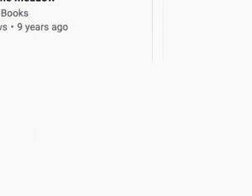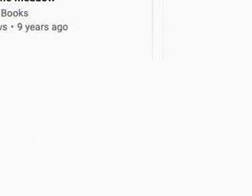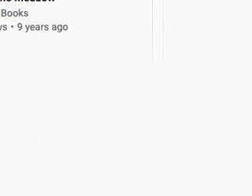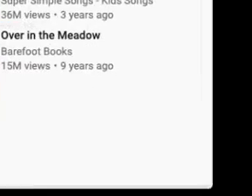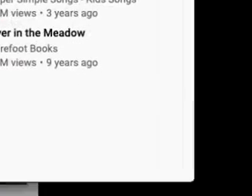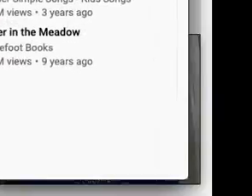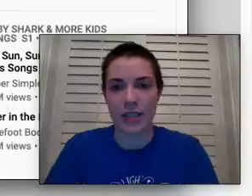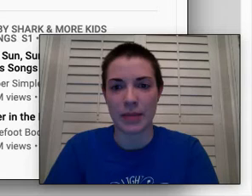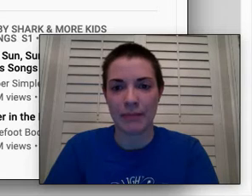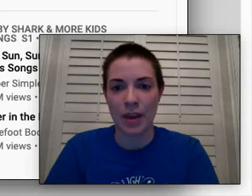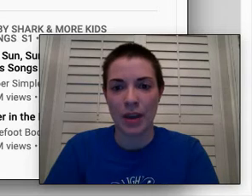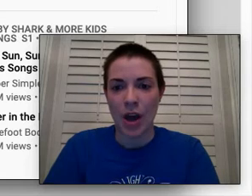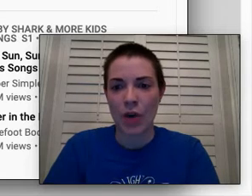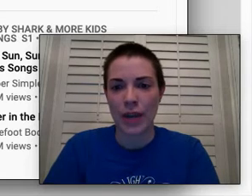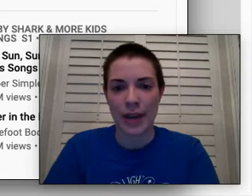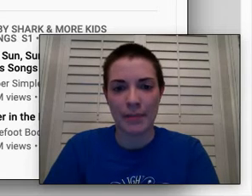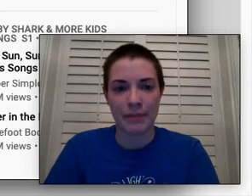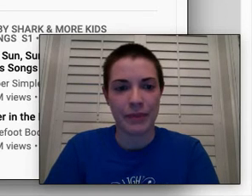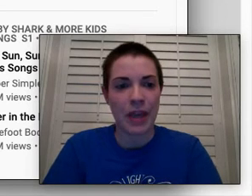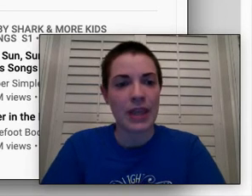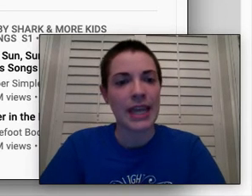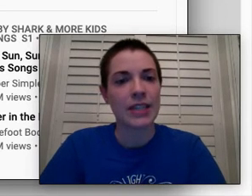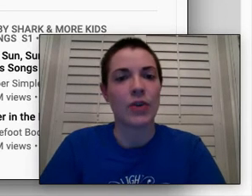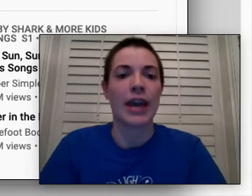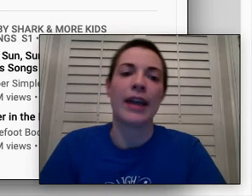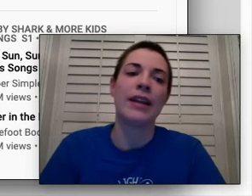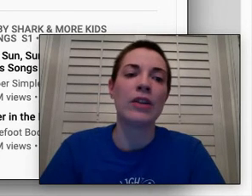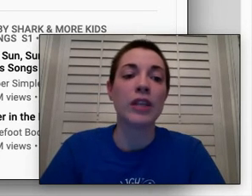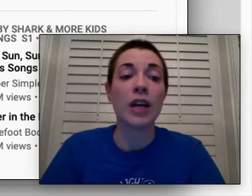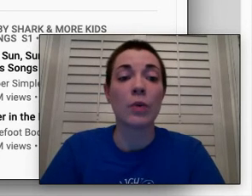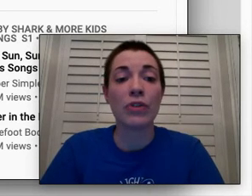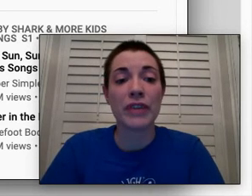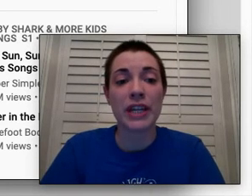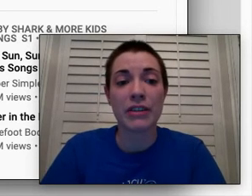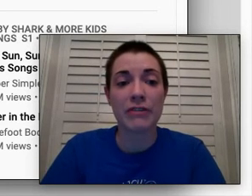and you can't see me. Okay, that's okay.